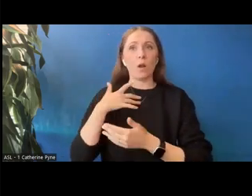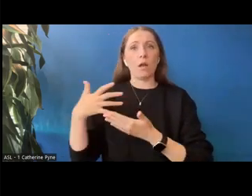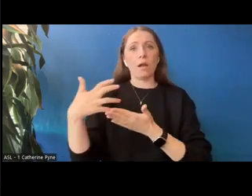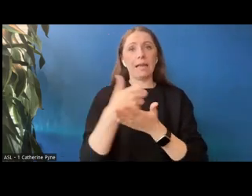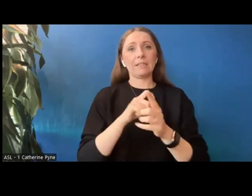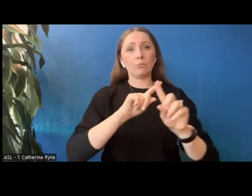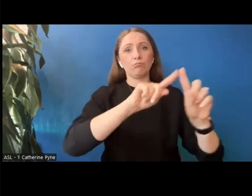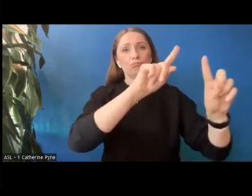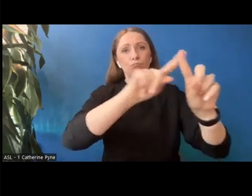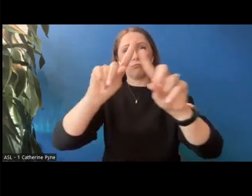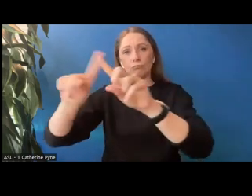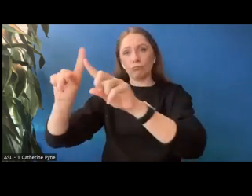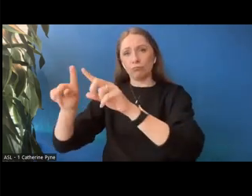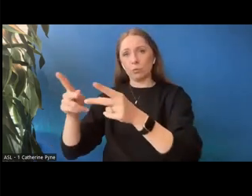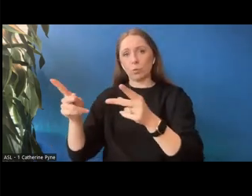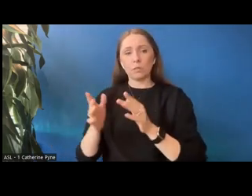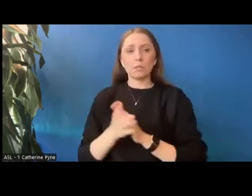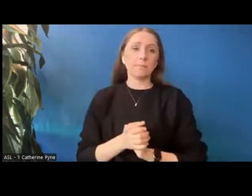sources.